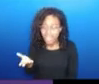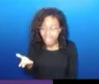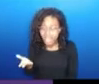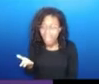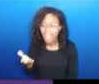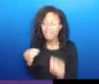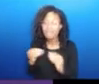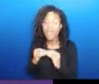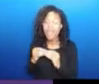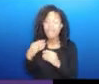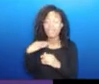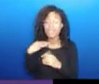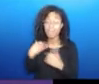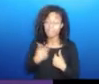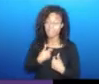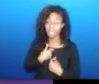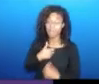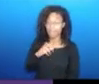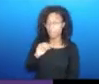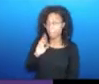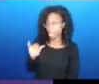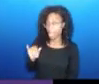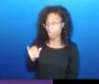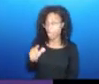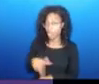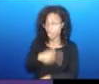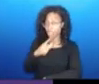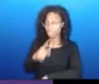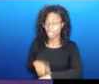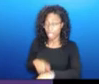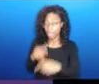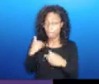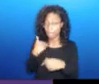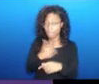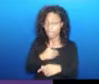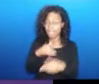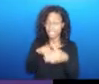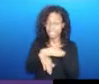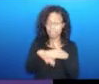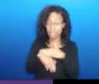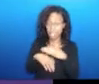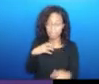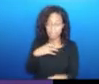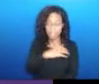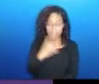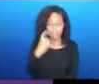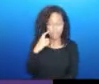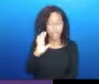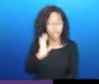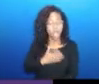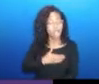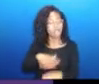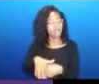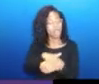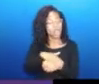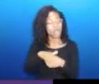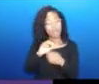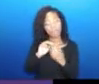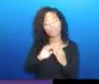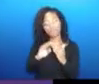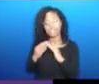Mary and I are longtime members of the Accessibility Committee for our local municipal